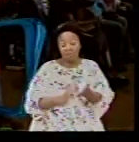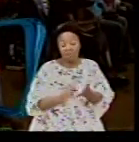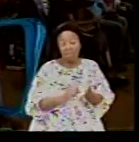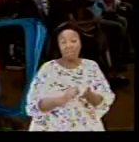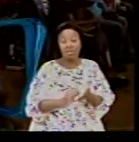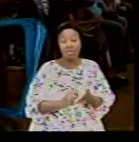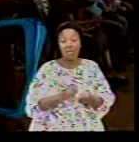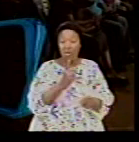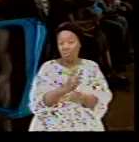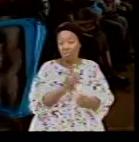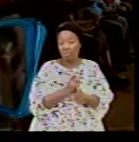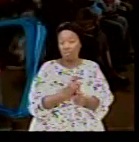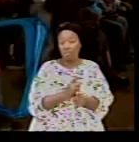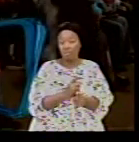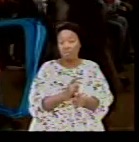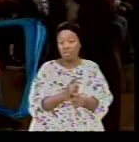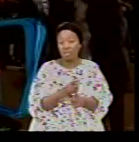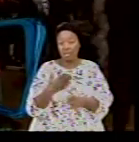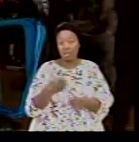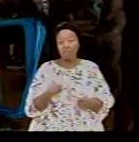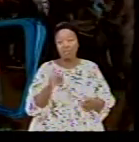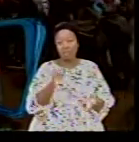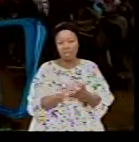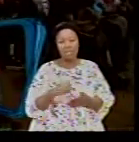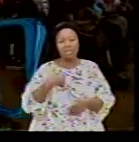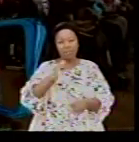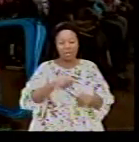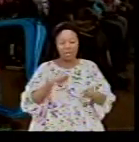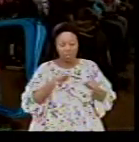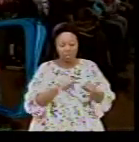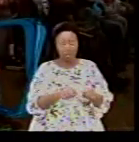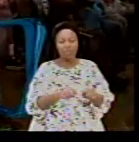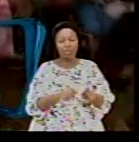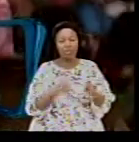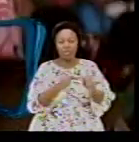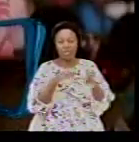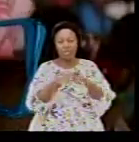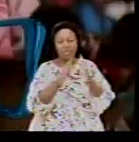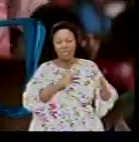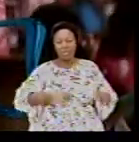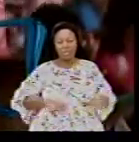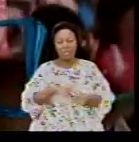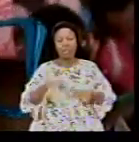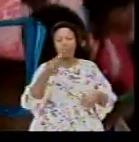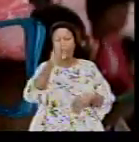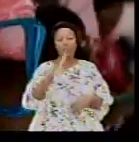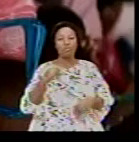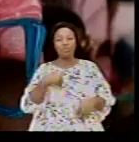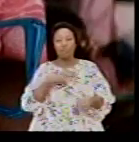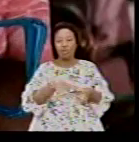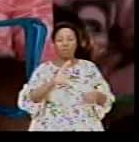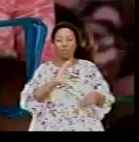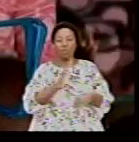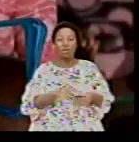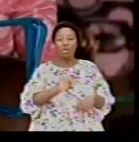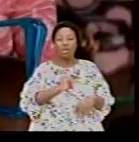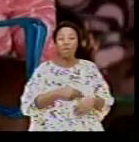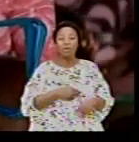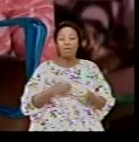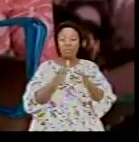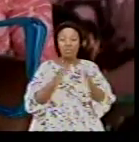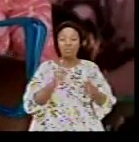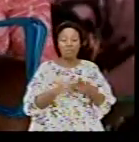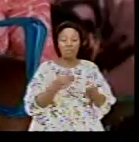that we can continue together in the kingdom of God. We call on our overseer to help us at